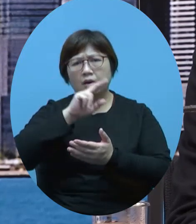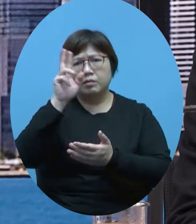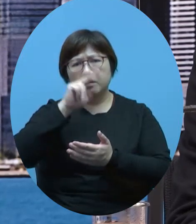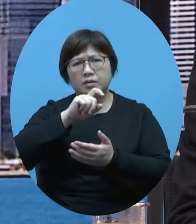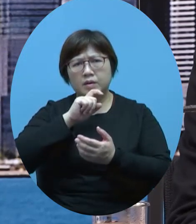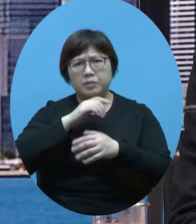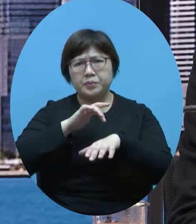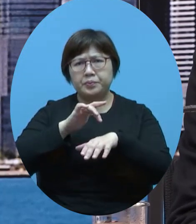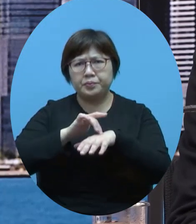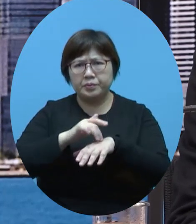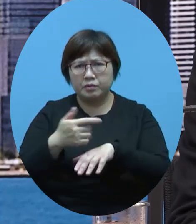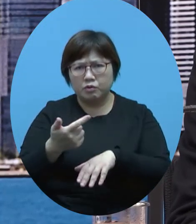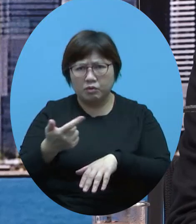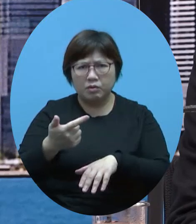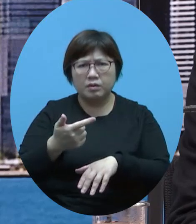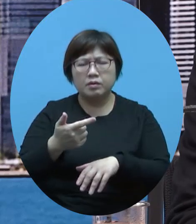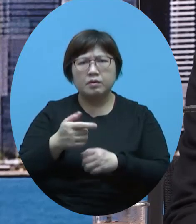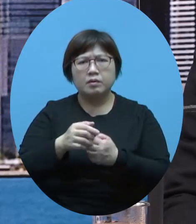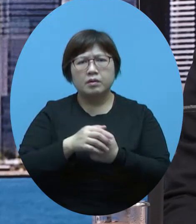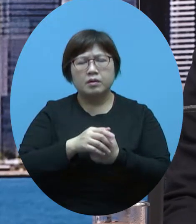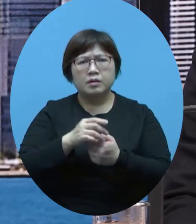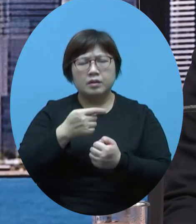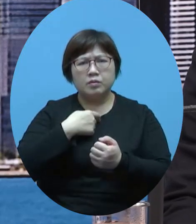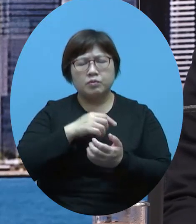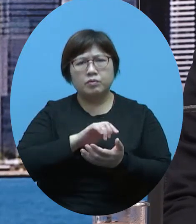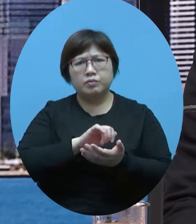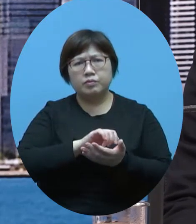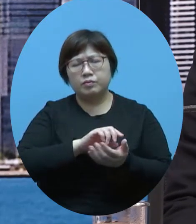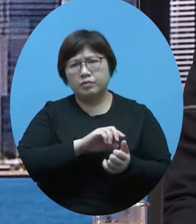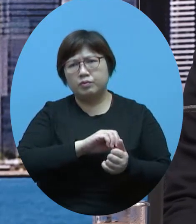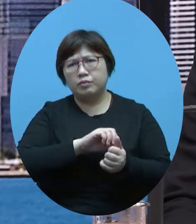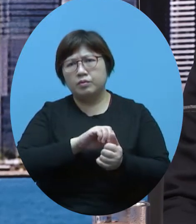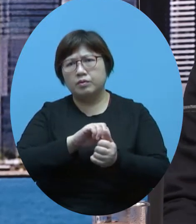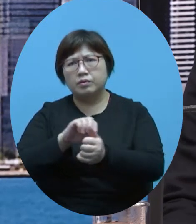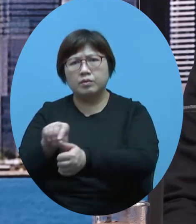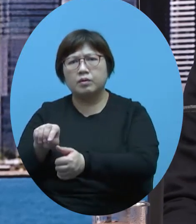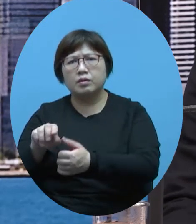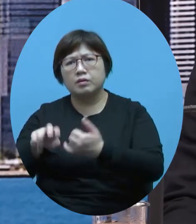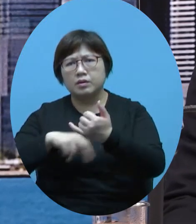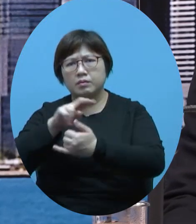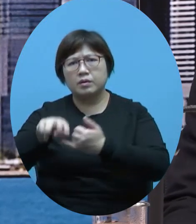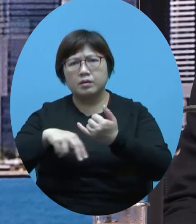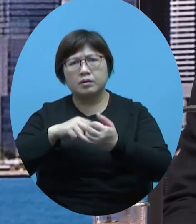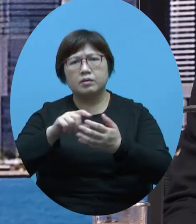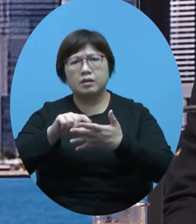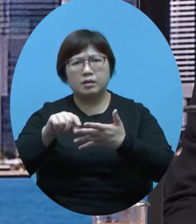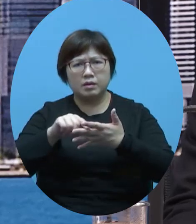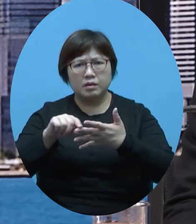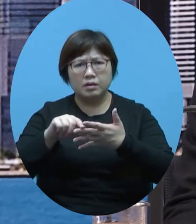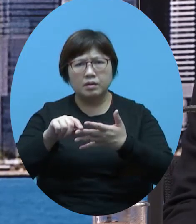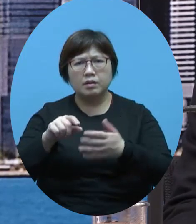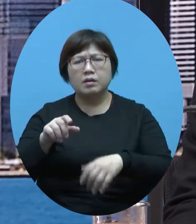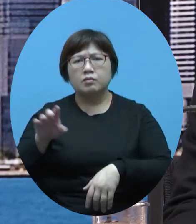or anything need to be done? And secondly, Dr. Zhuang mentioned a case that is that without a known source of